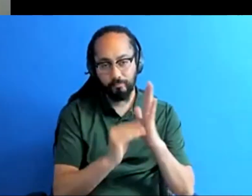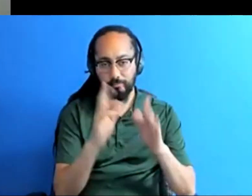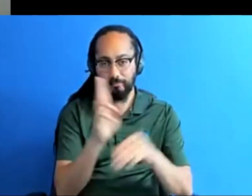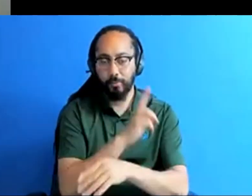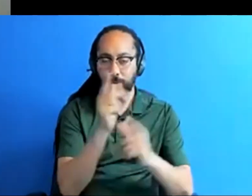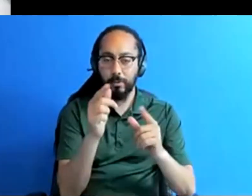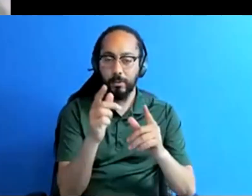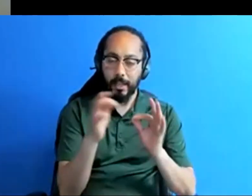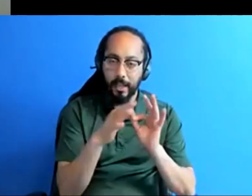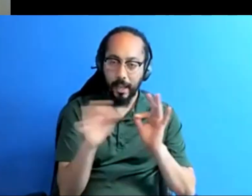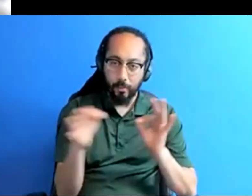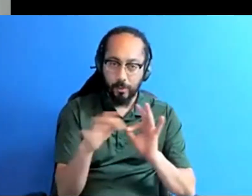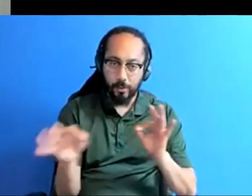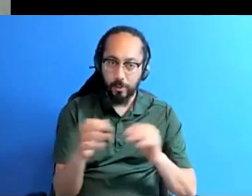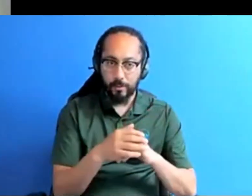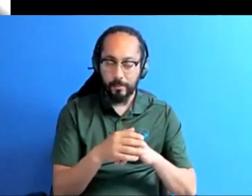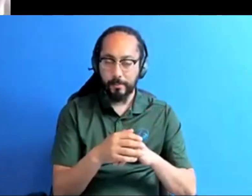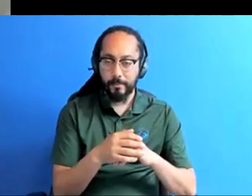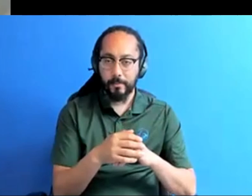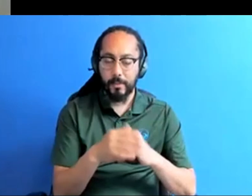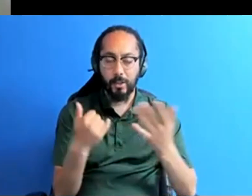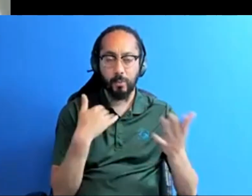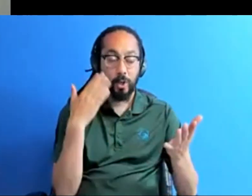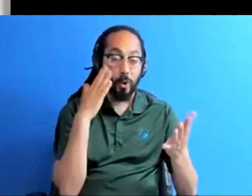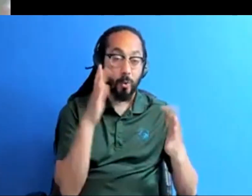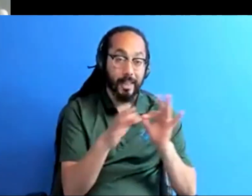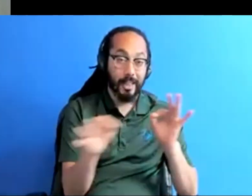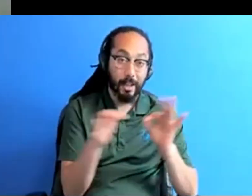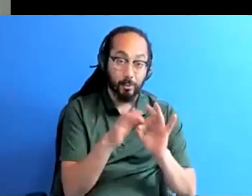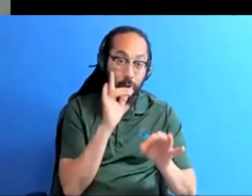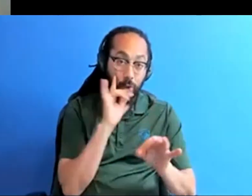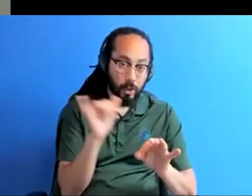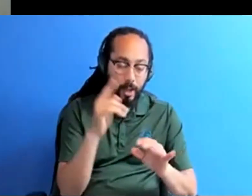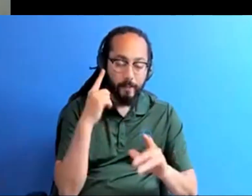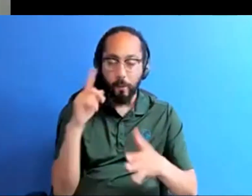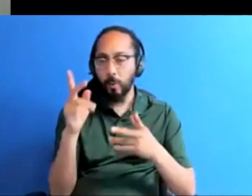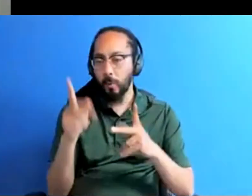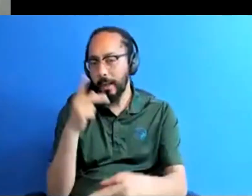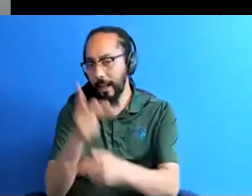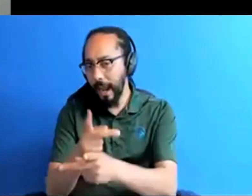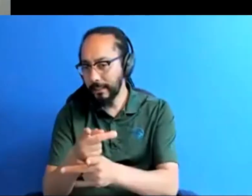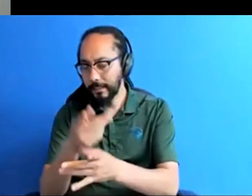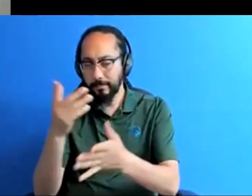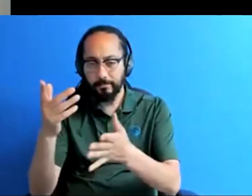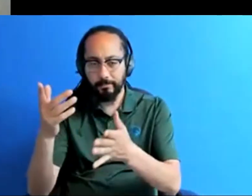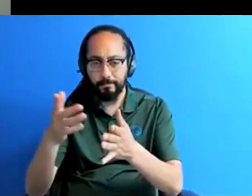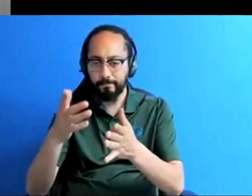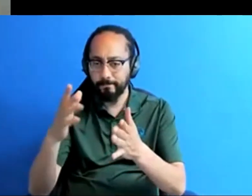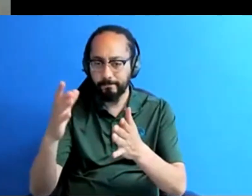so that we know what language we're using for what types, because we have, you know,